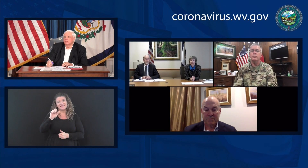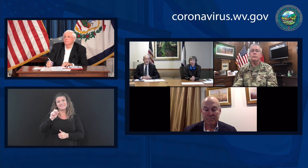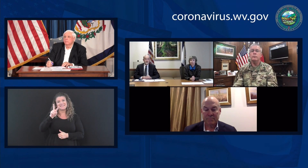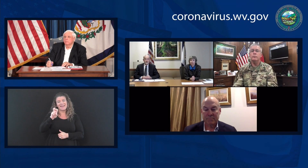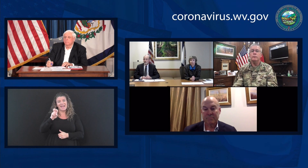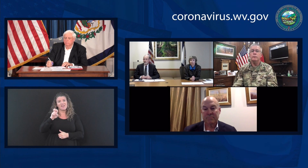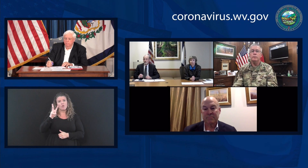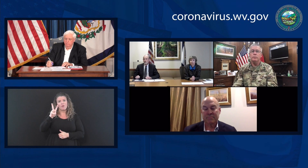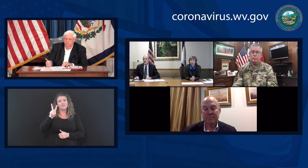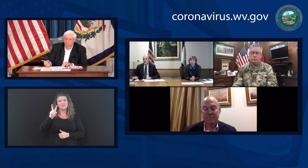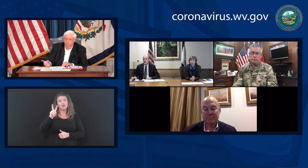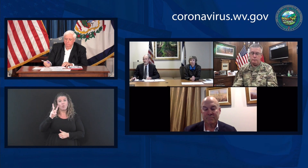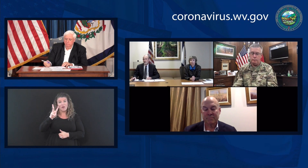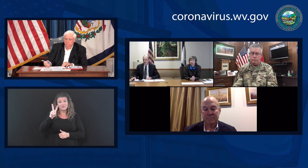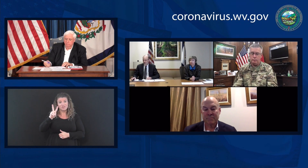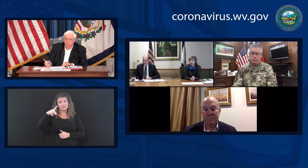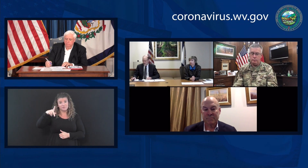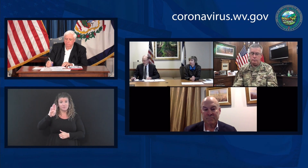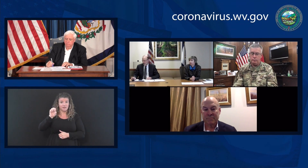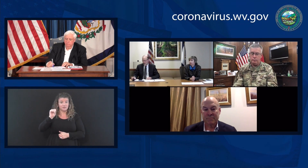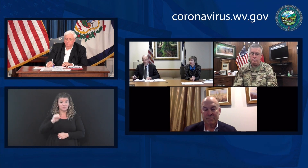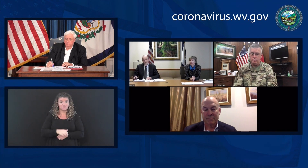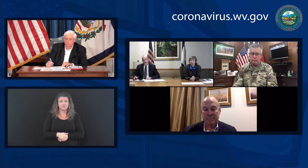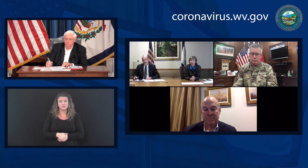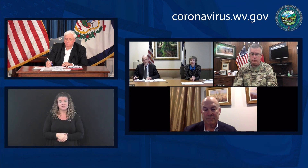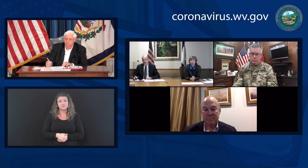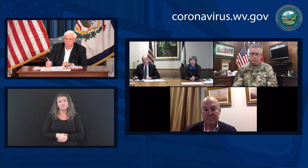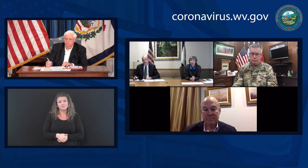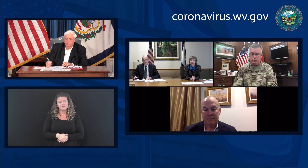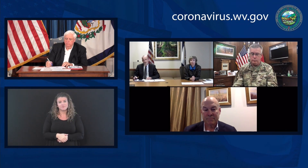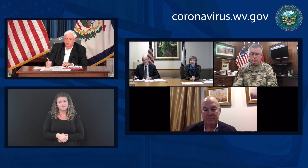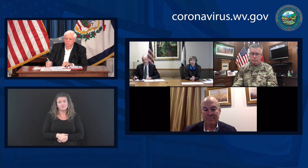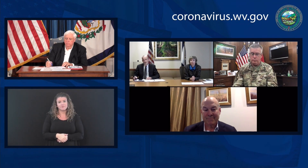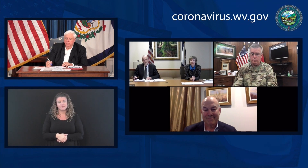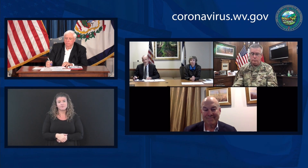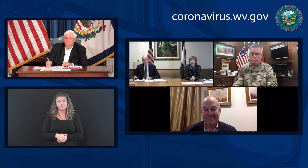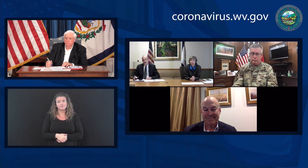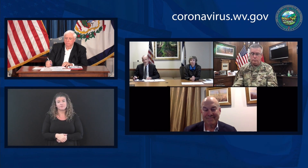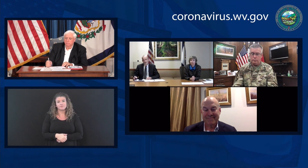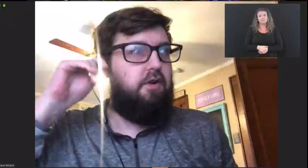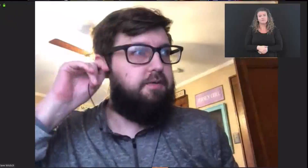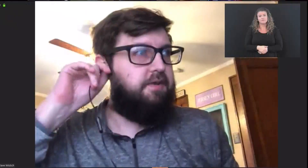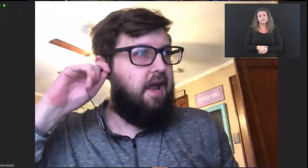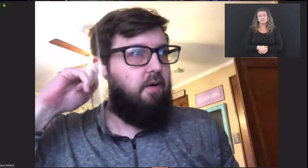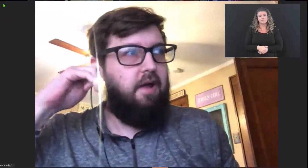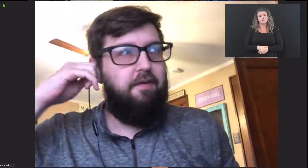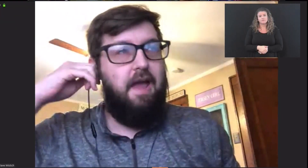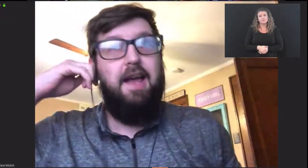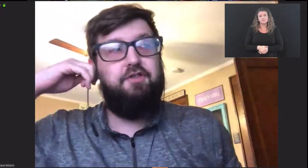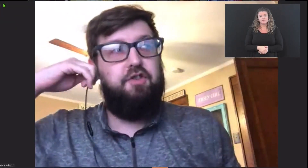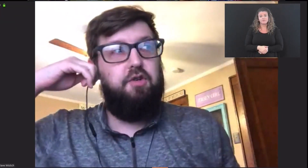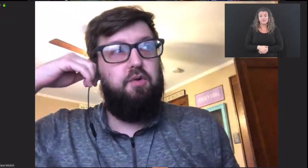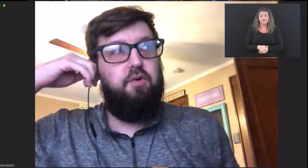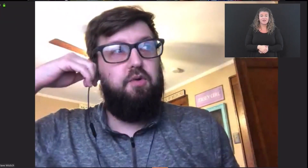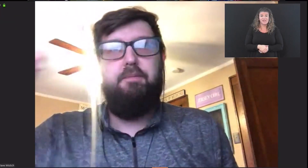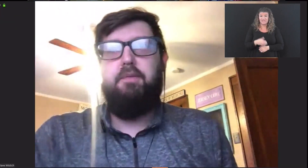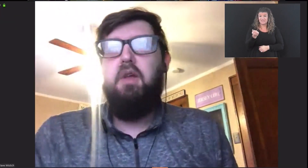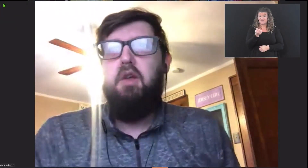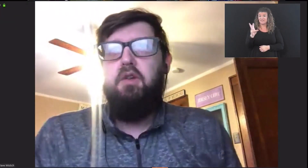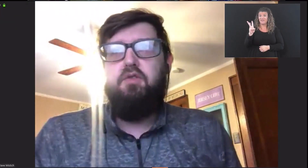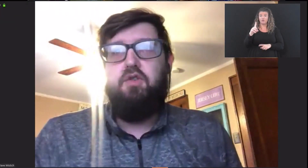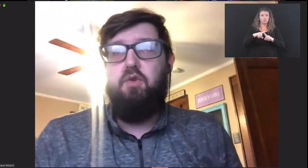Virginia Public Broadcasting. Hi, folks. Governor Justice, several groups now have asked